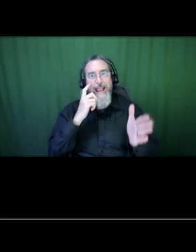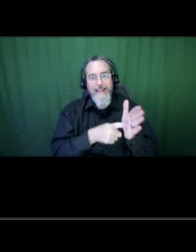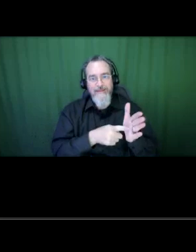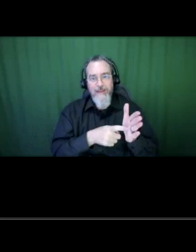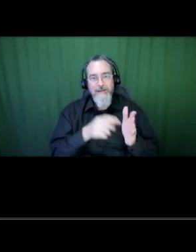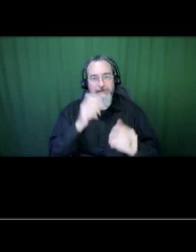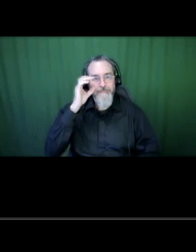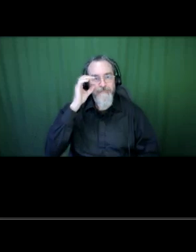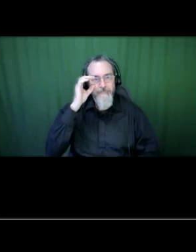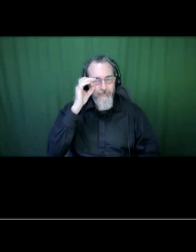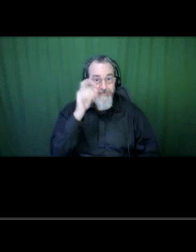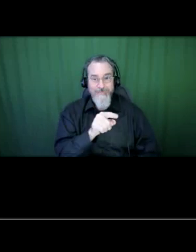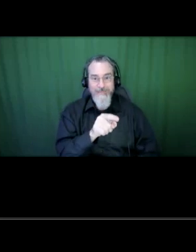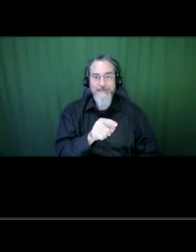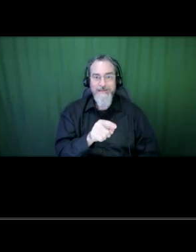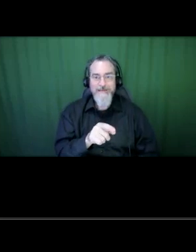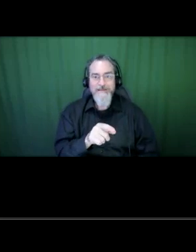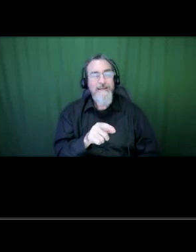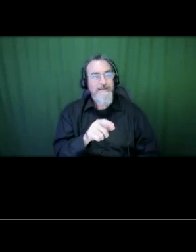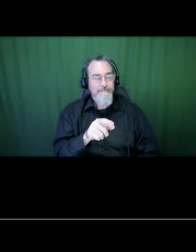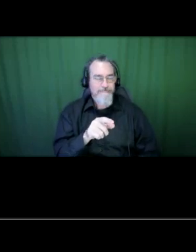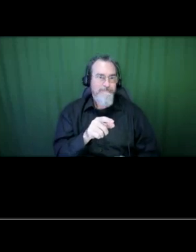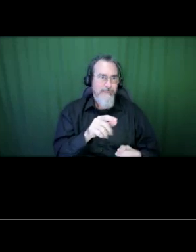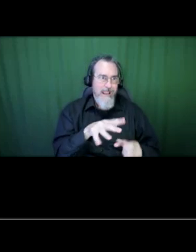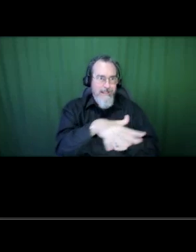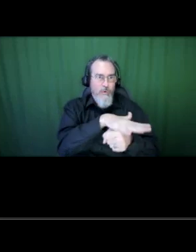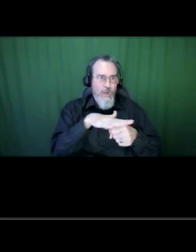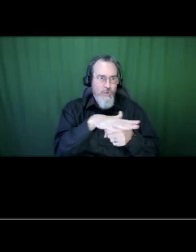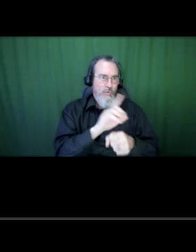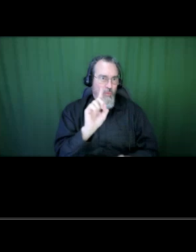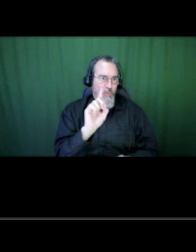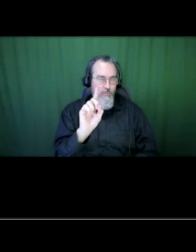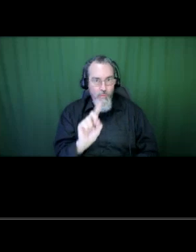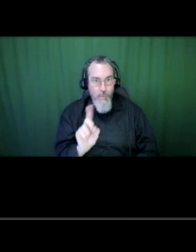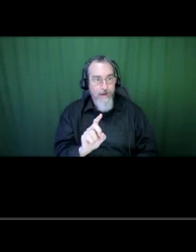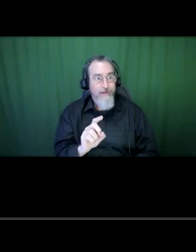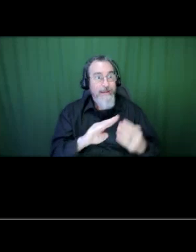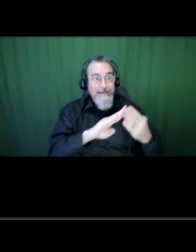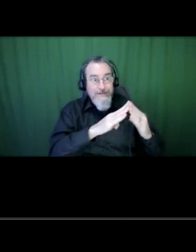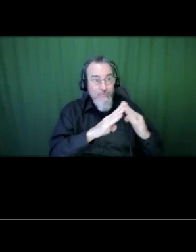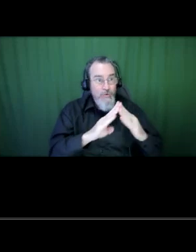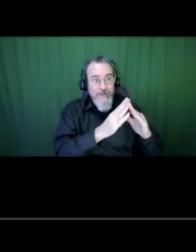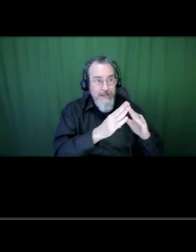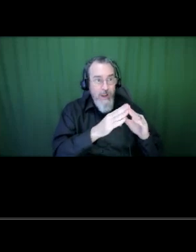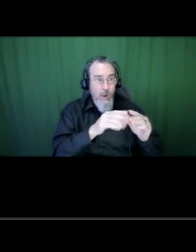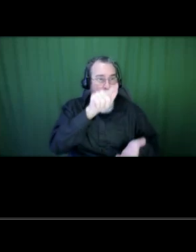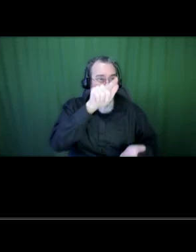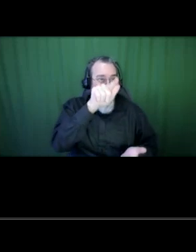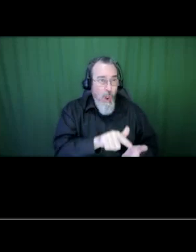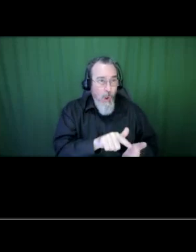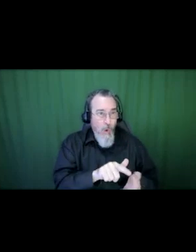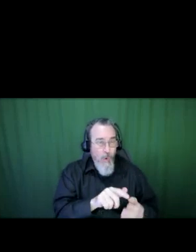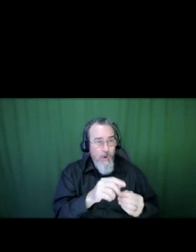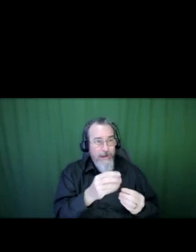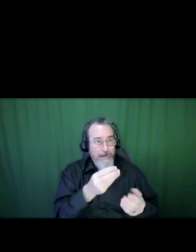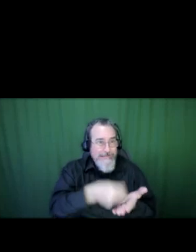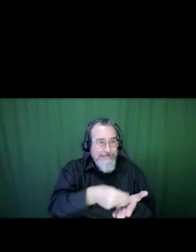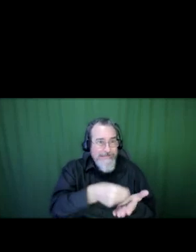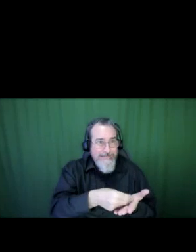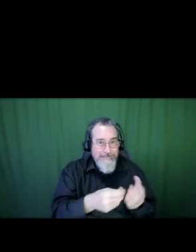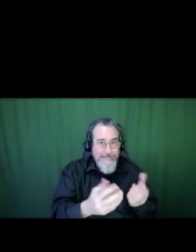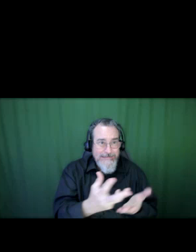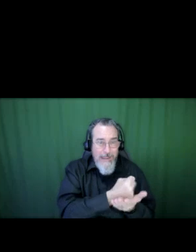location, where all of our low-income communities are. We've got Calcasieu Parish, Cameron Parish, and Vermilion